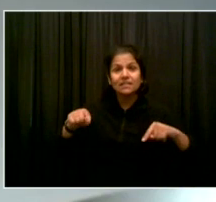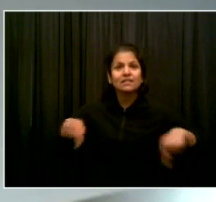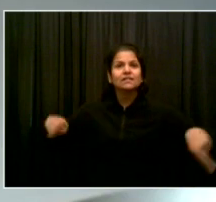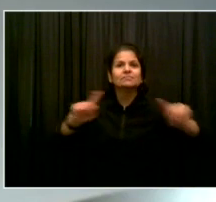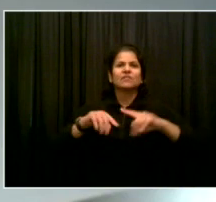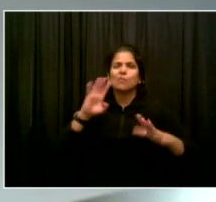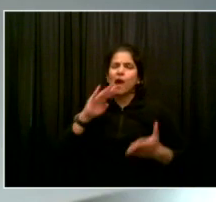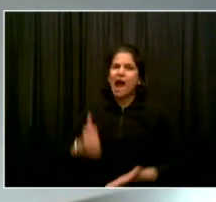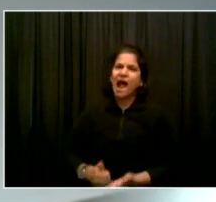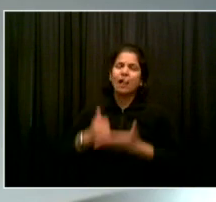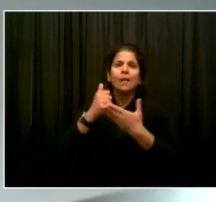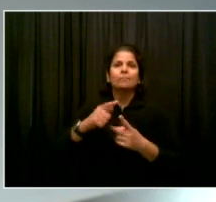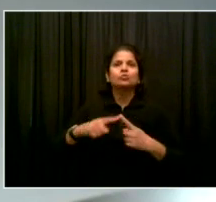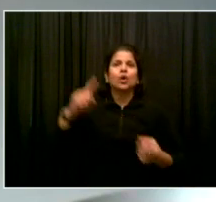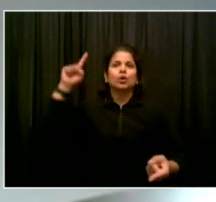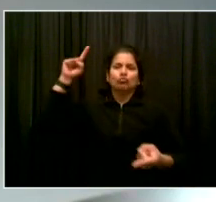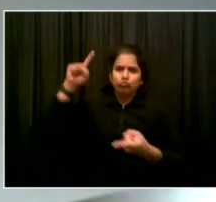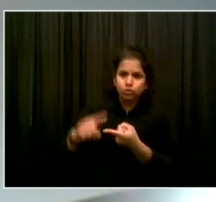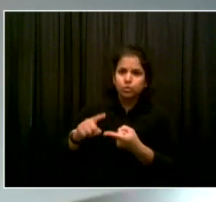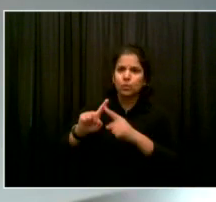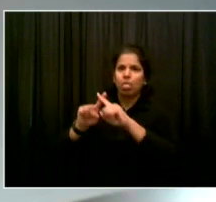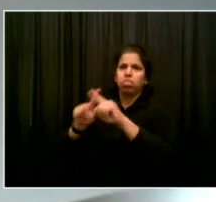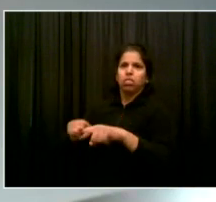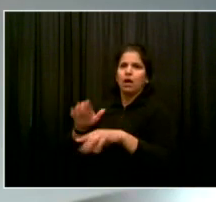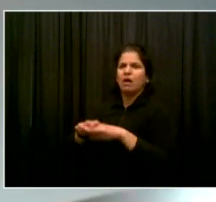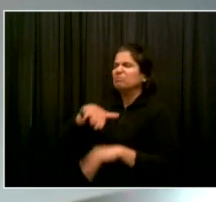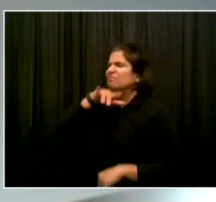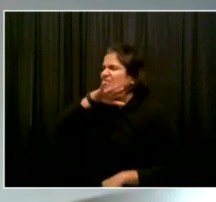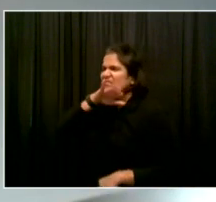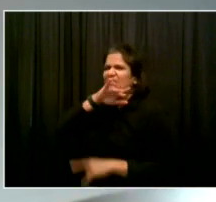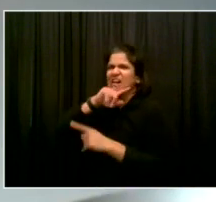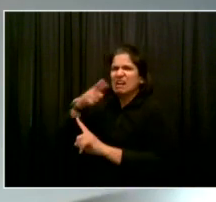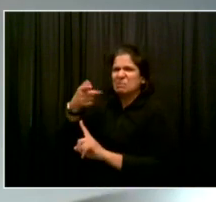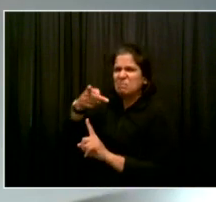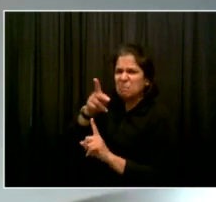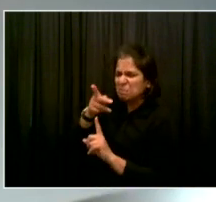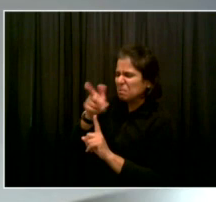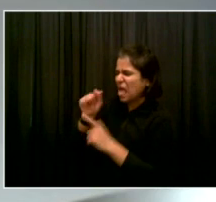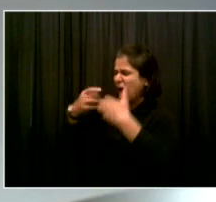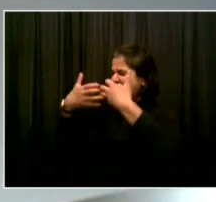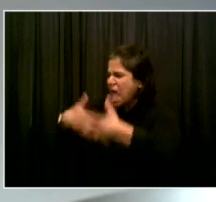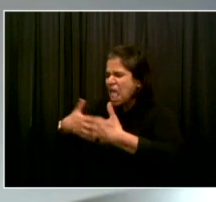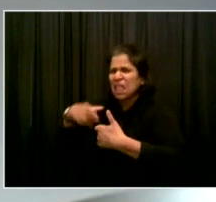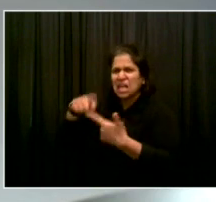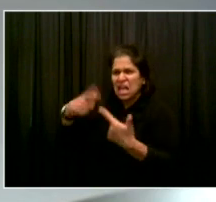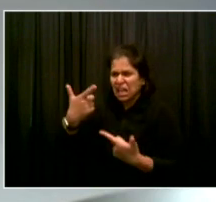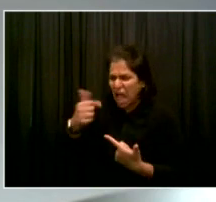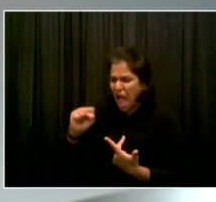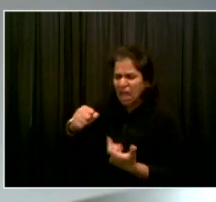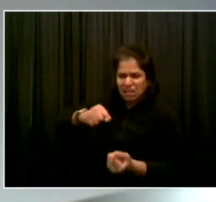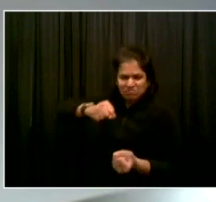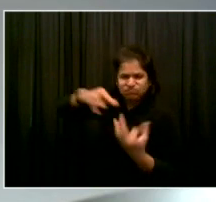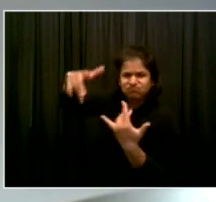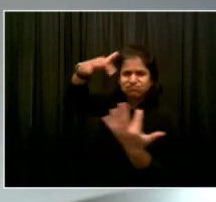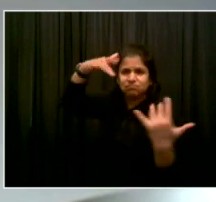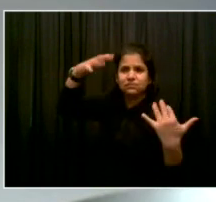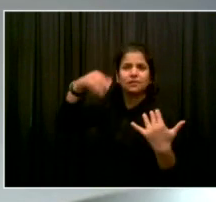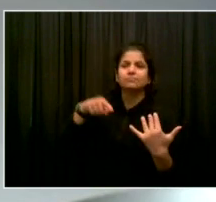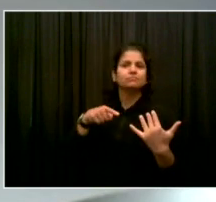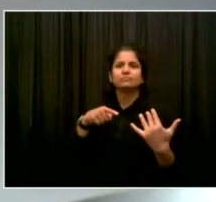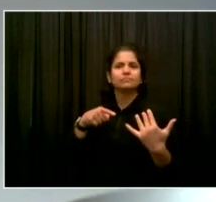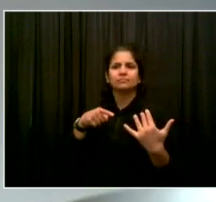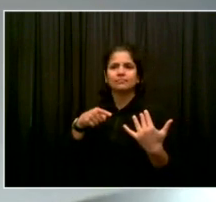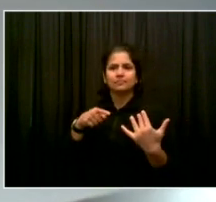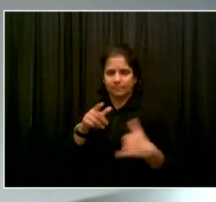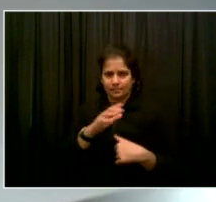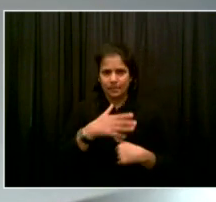that are overburdened by air pollution and improve public health. You know, really the commitments that you made to buy that power, to